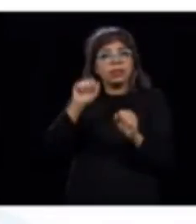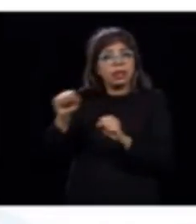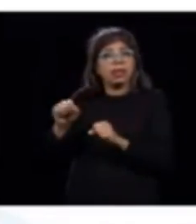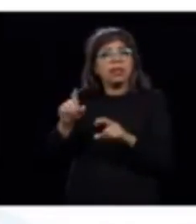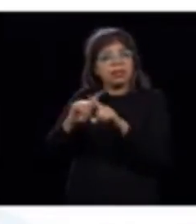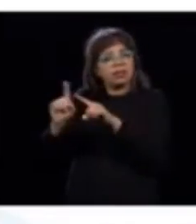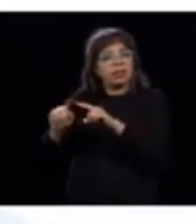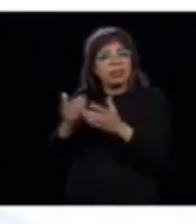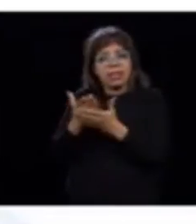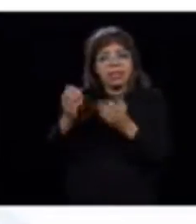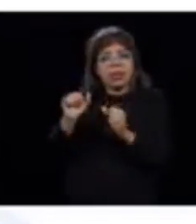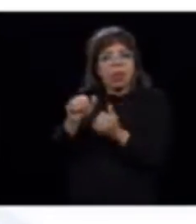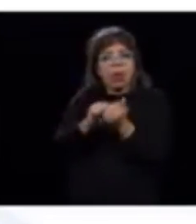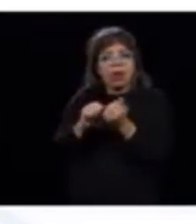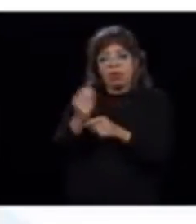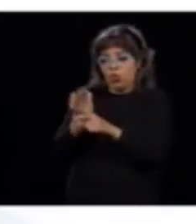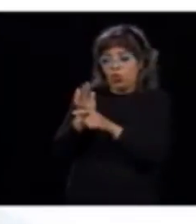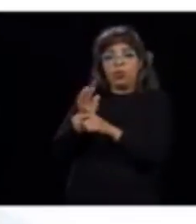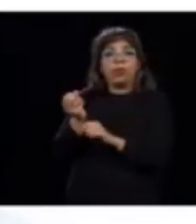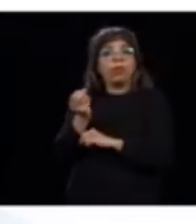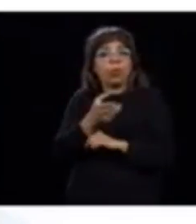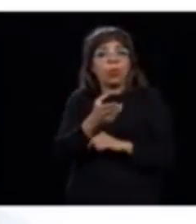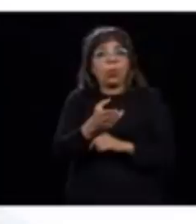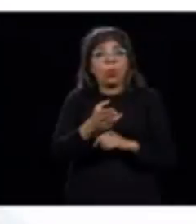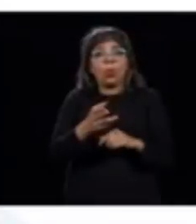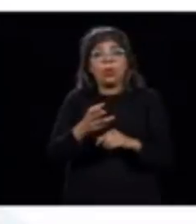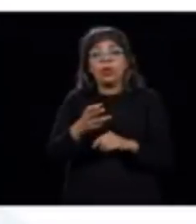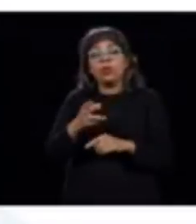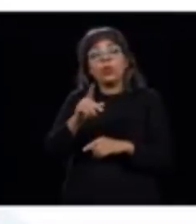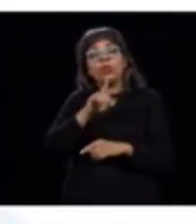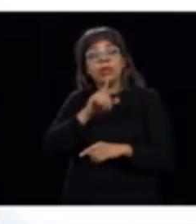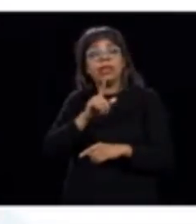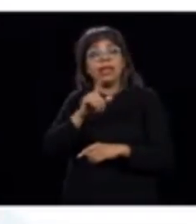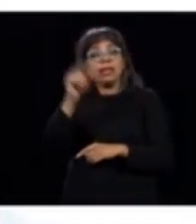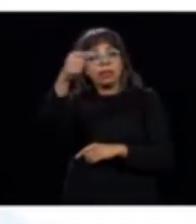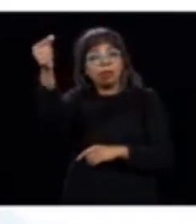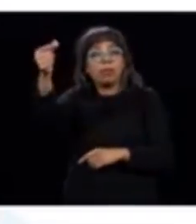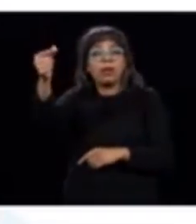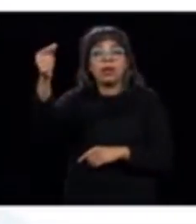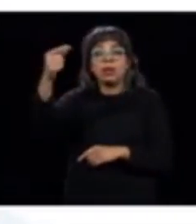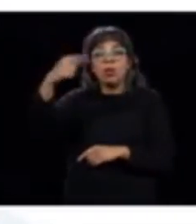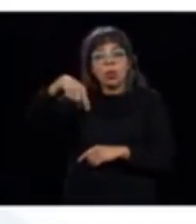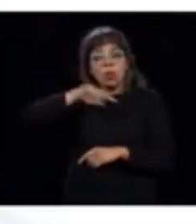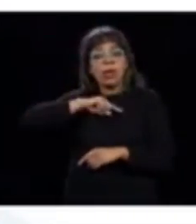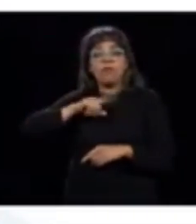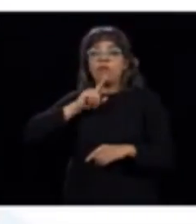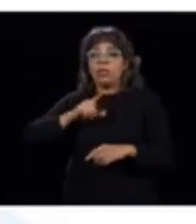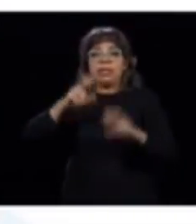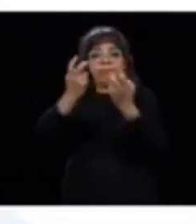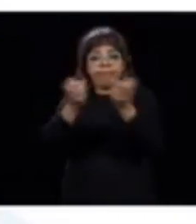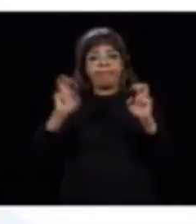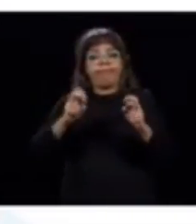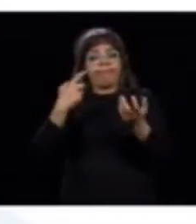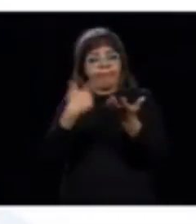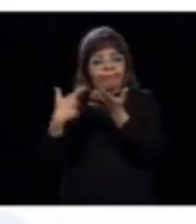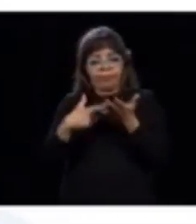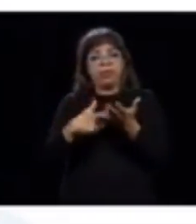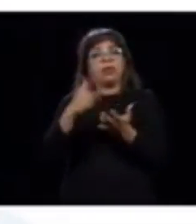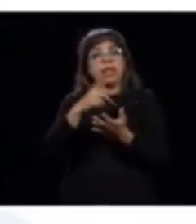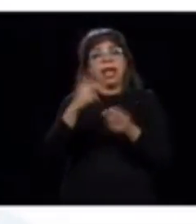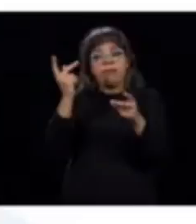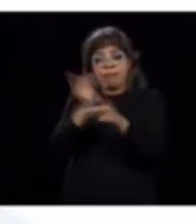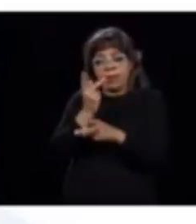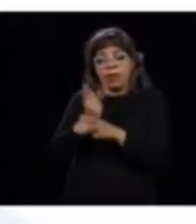made great, great efforts the government and the ministry to really improve the situation and protective equipment so there's no question